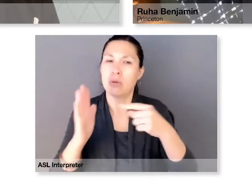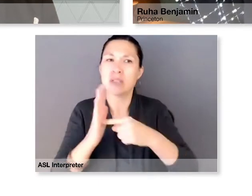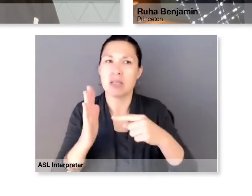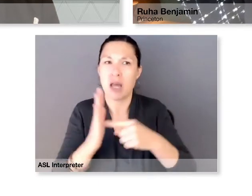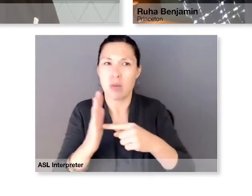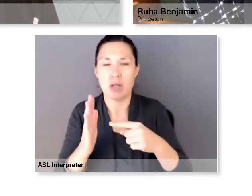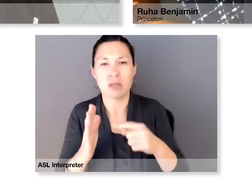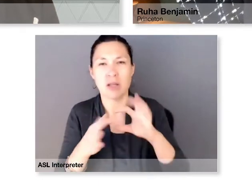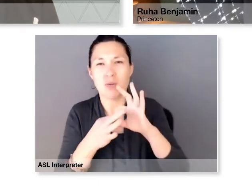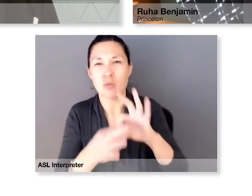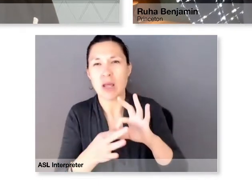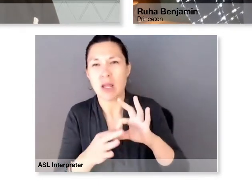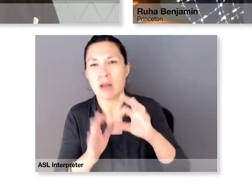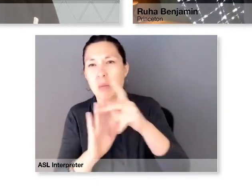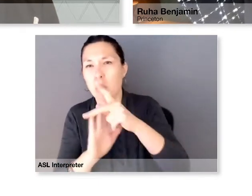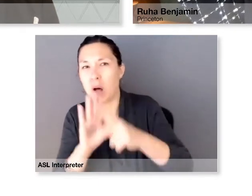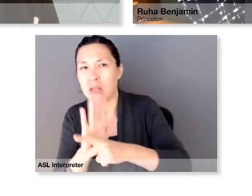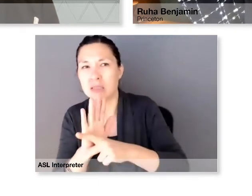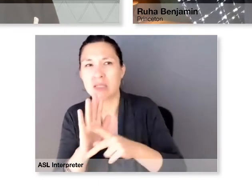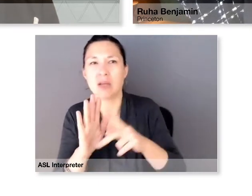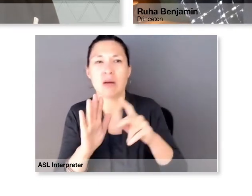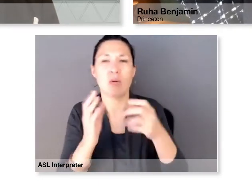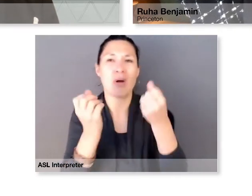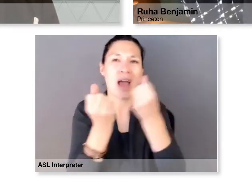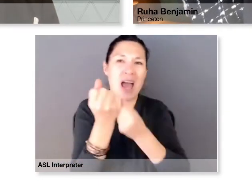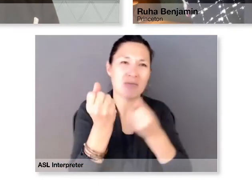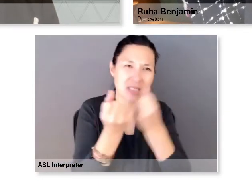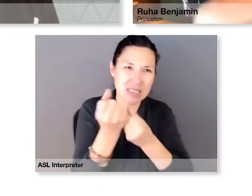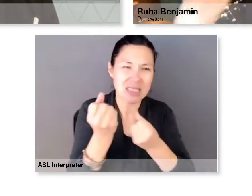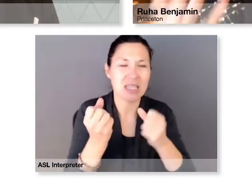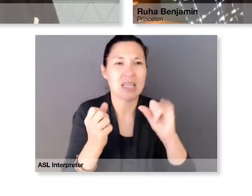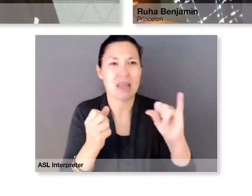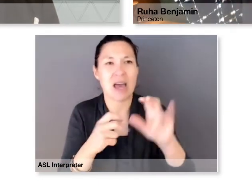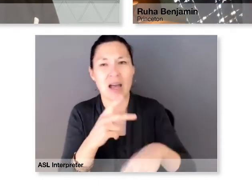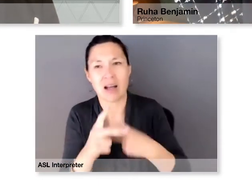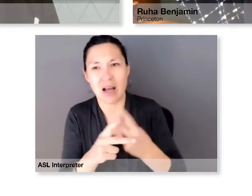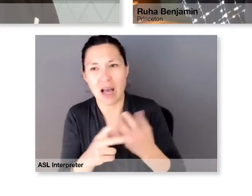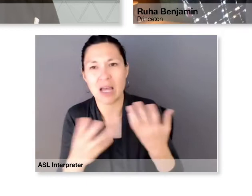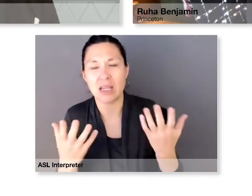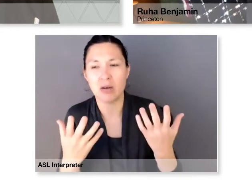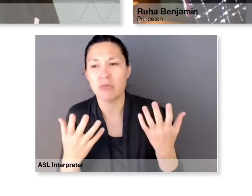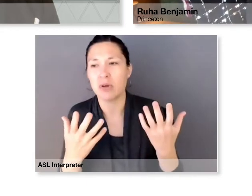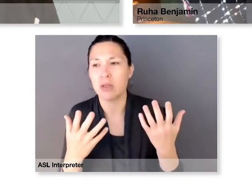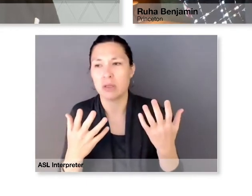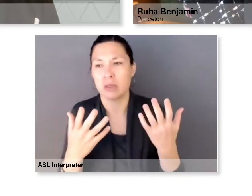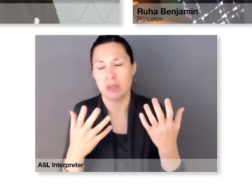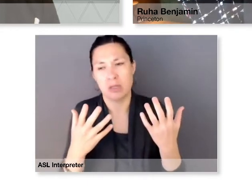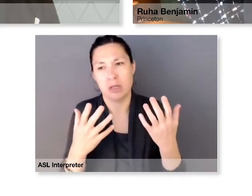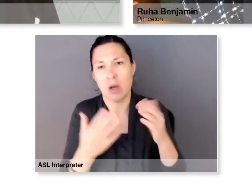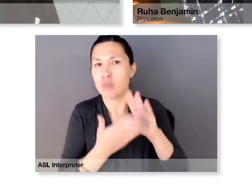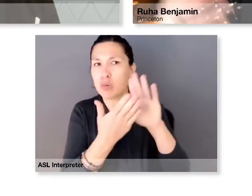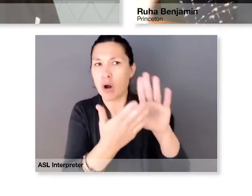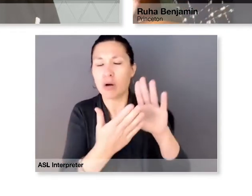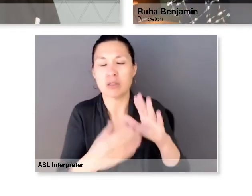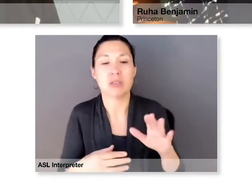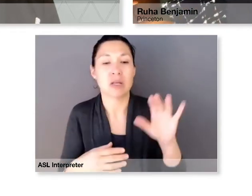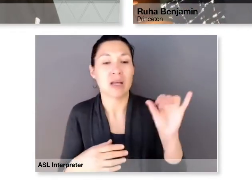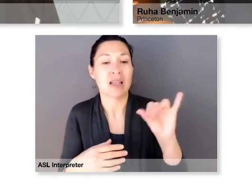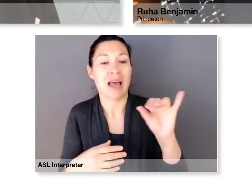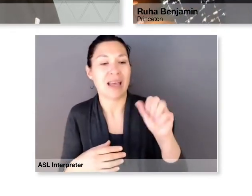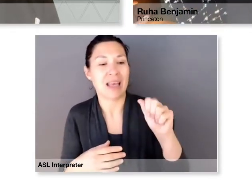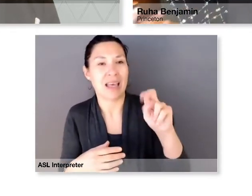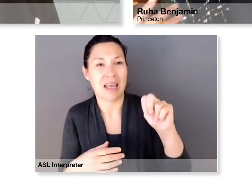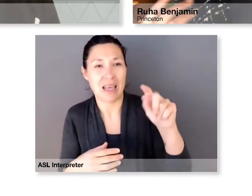or advocacy sort of orientation. There are anti-surveillance types of projects, some that are